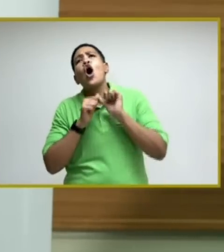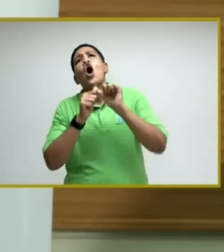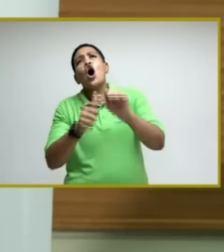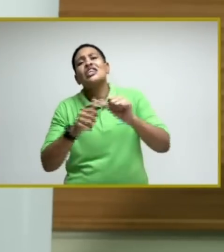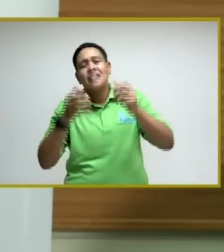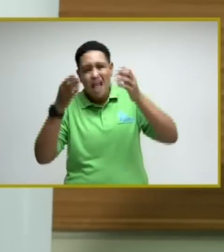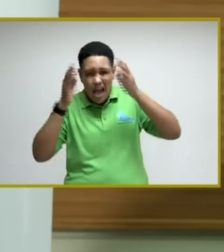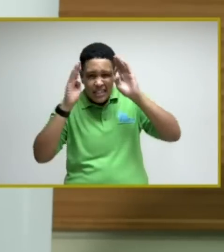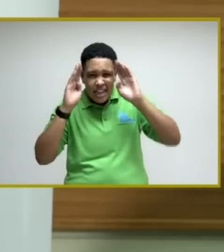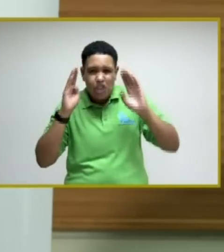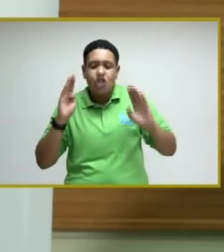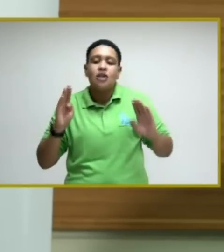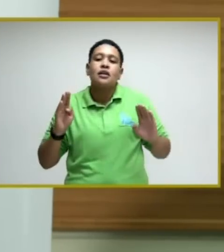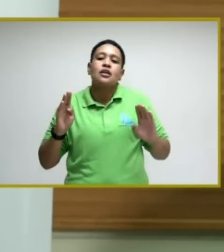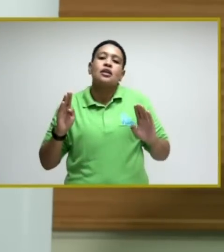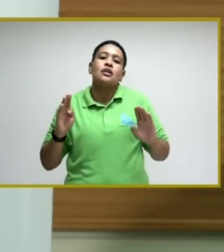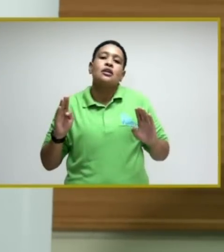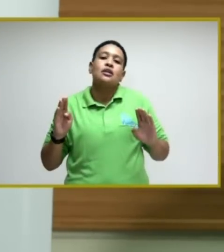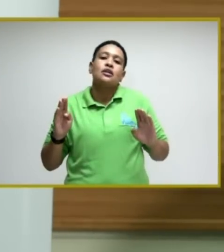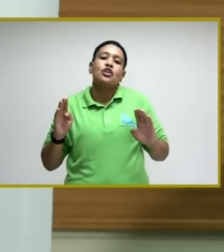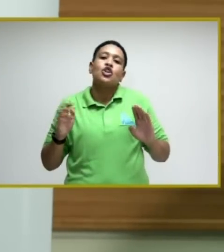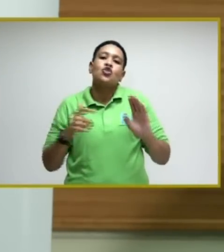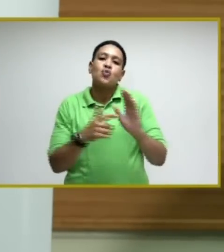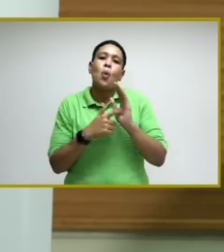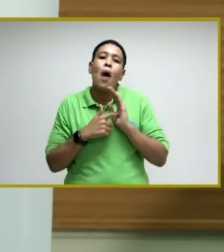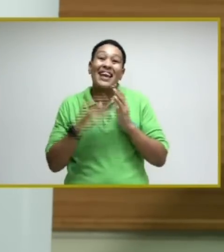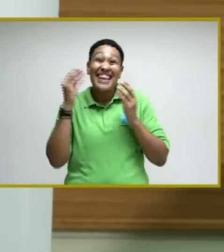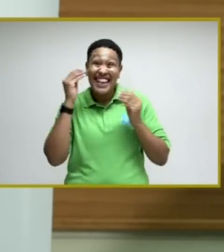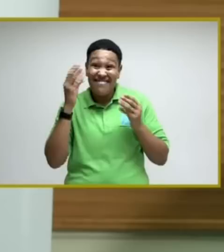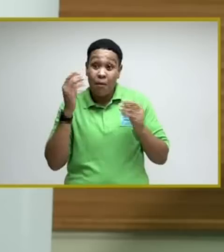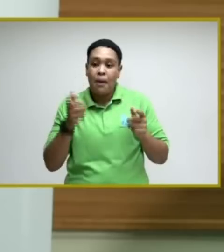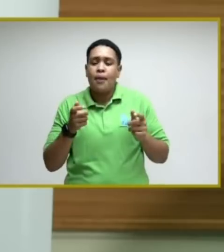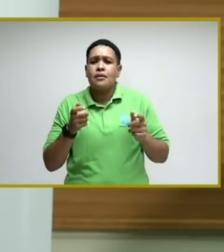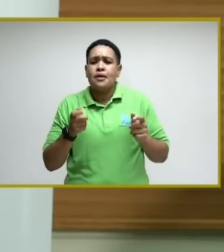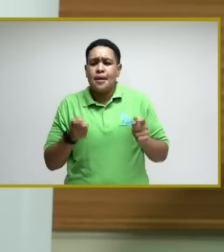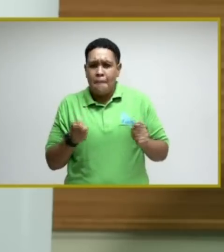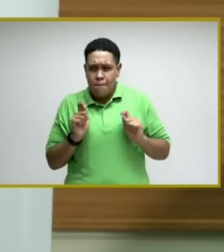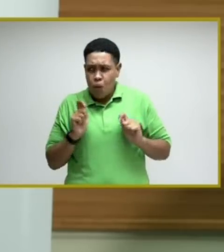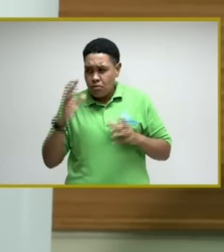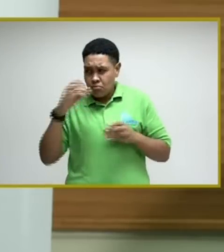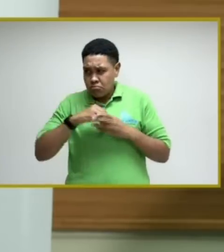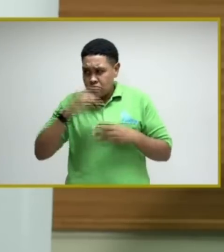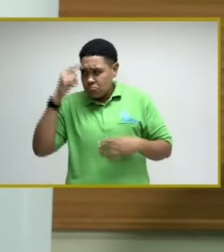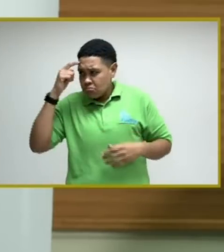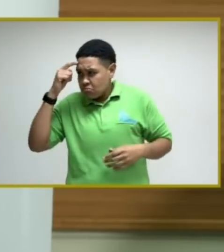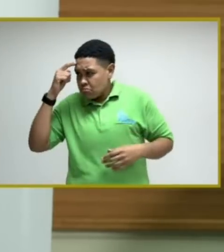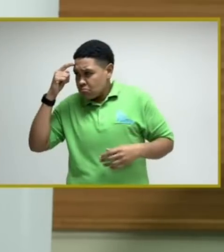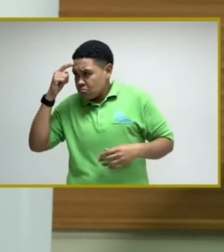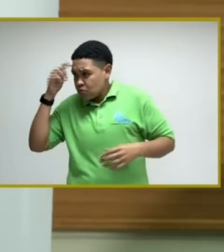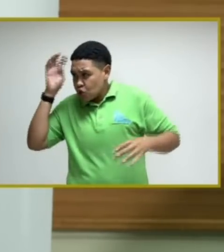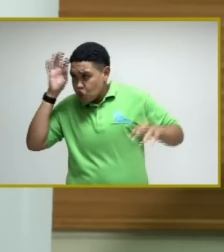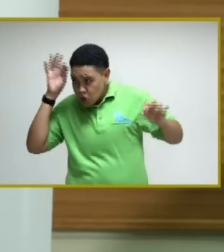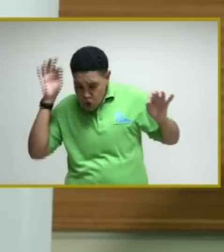attention. It requires pulling information in to determine,